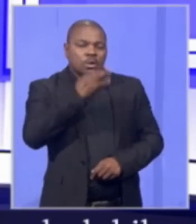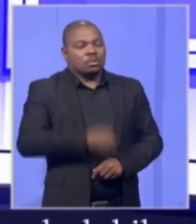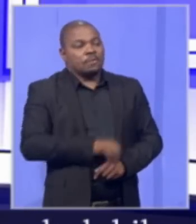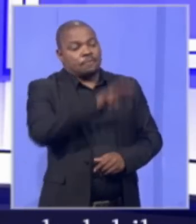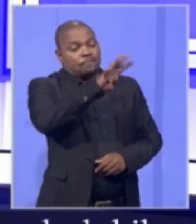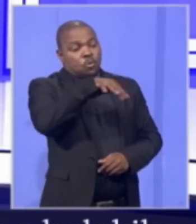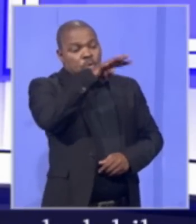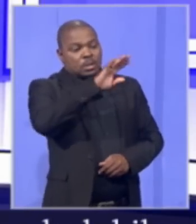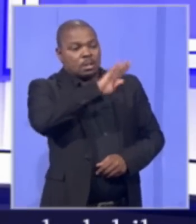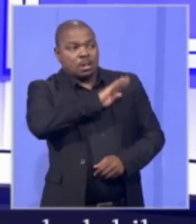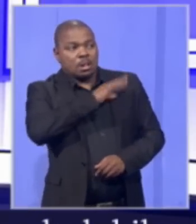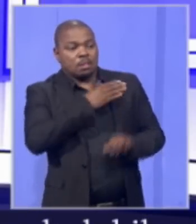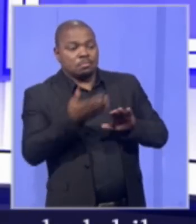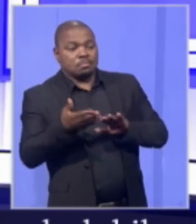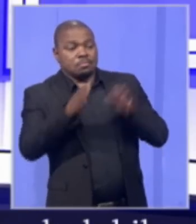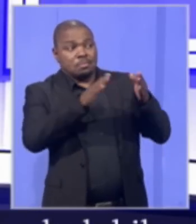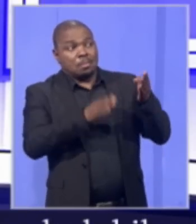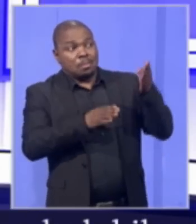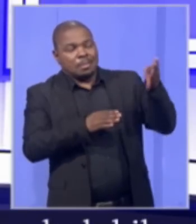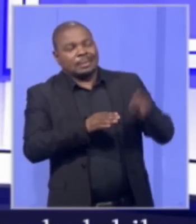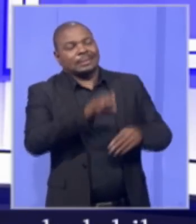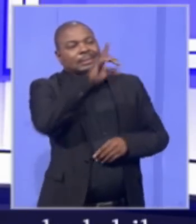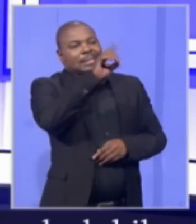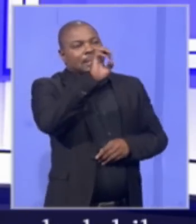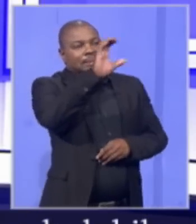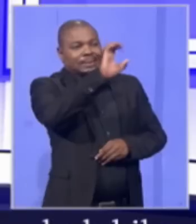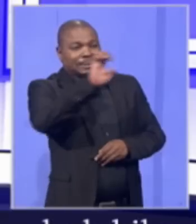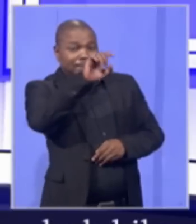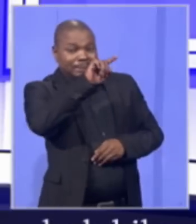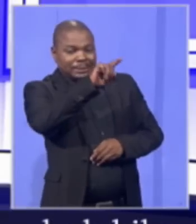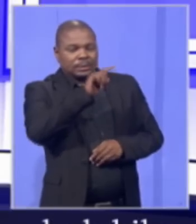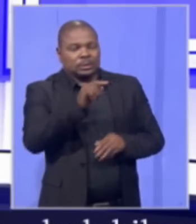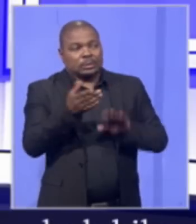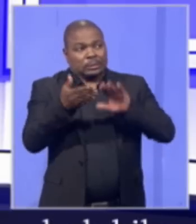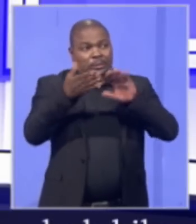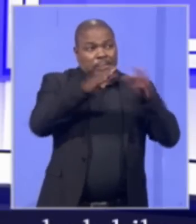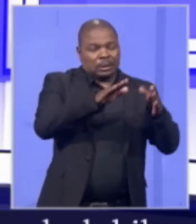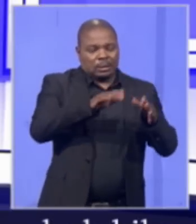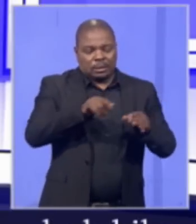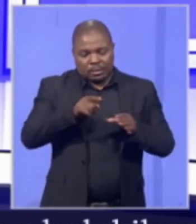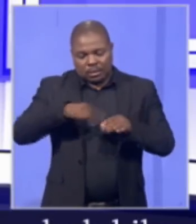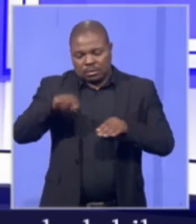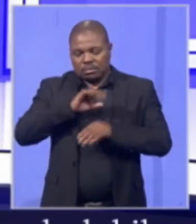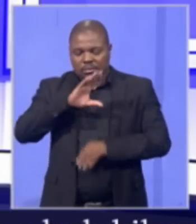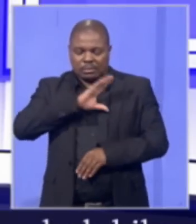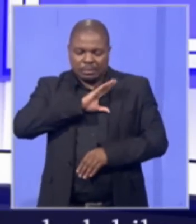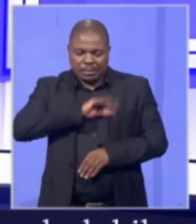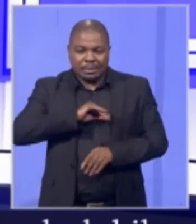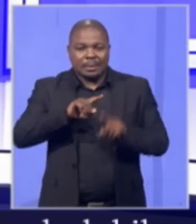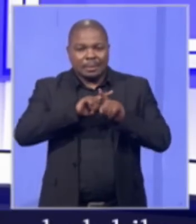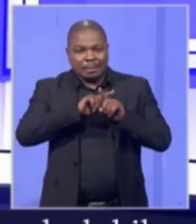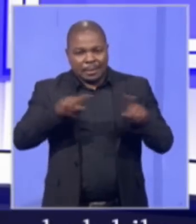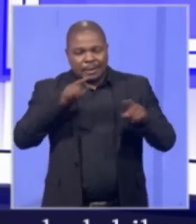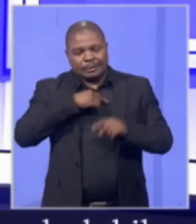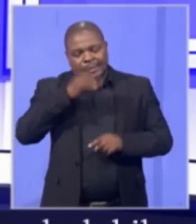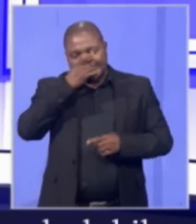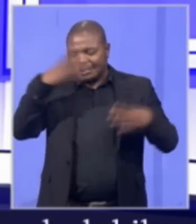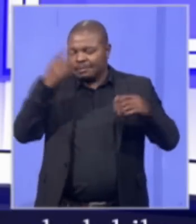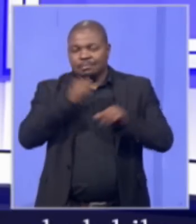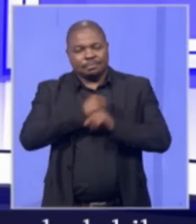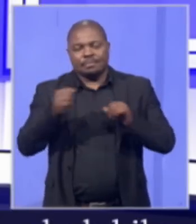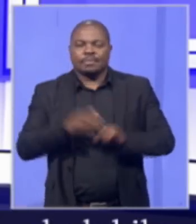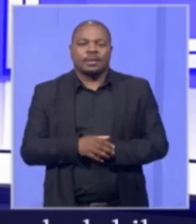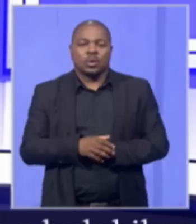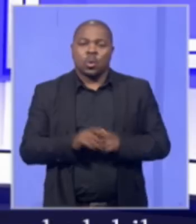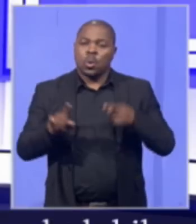le 14 kwa botlhaba jwa DRC go batlogetse ba kgobegile marapo mme go le jalo ba ka senye memoko. Mbatha o ne